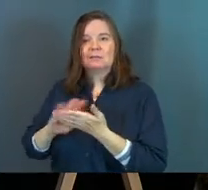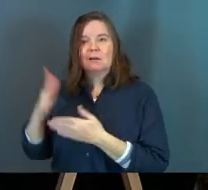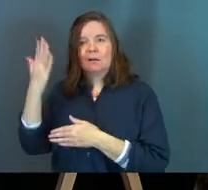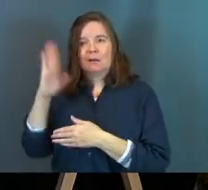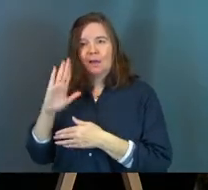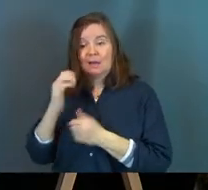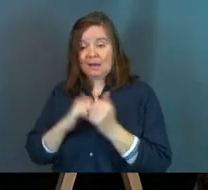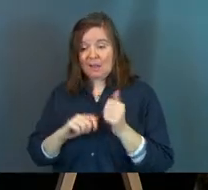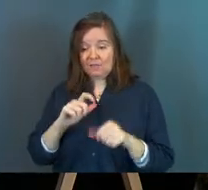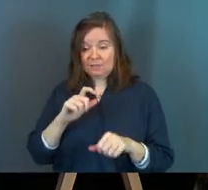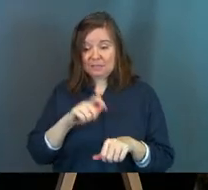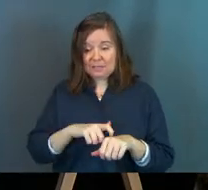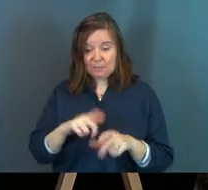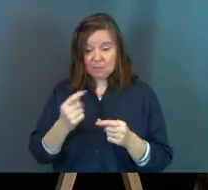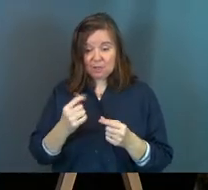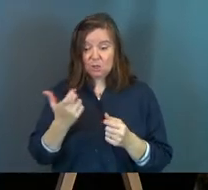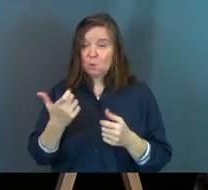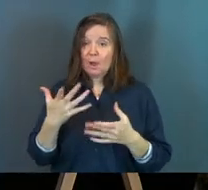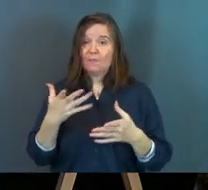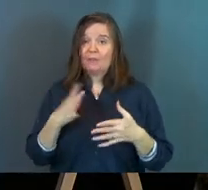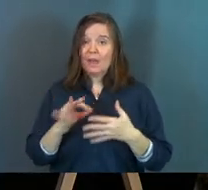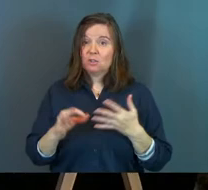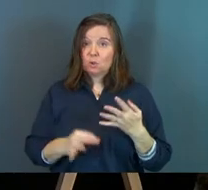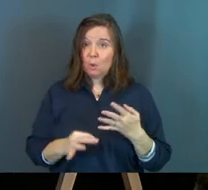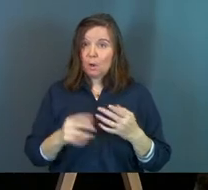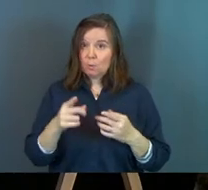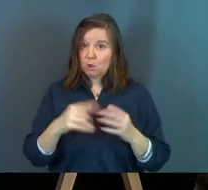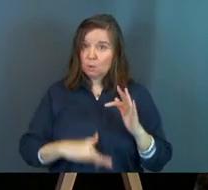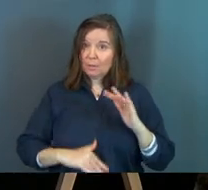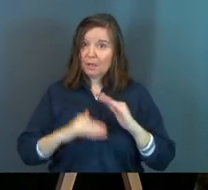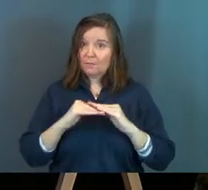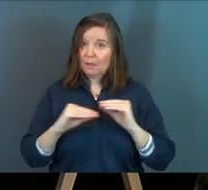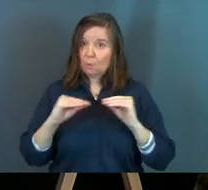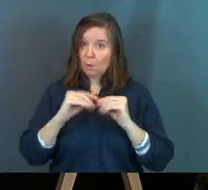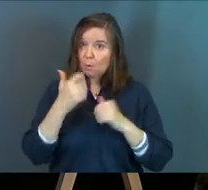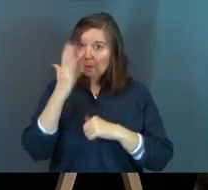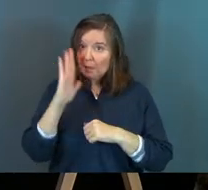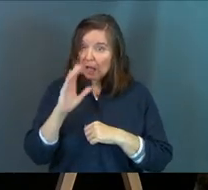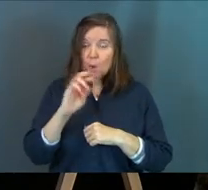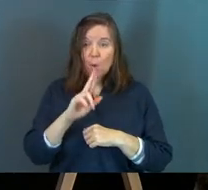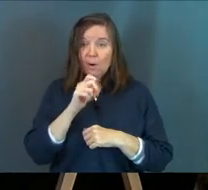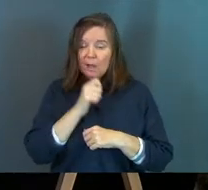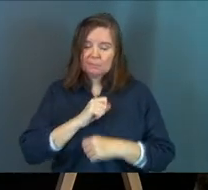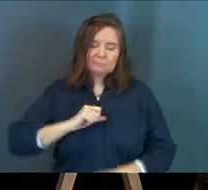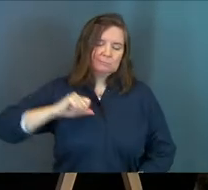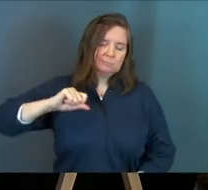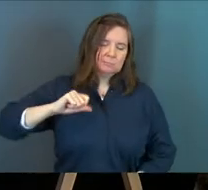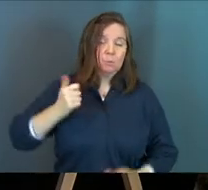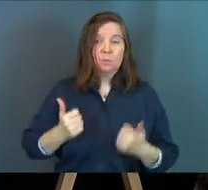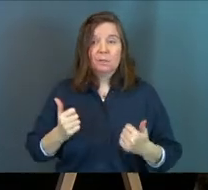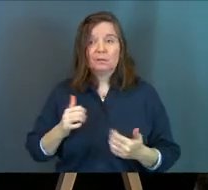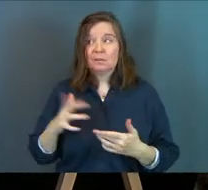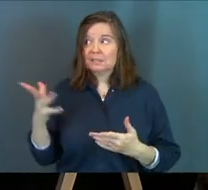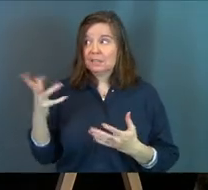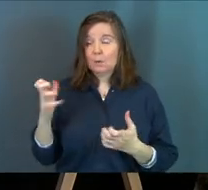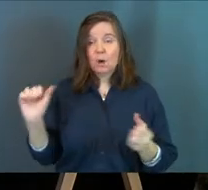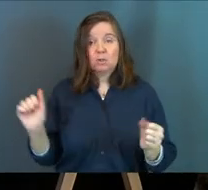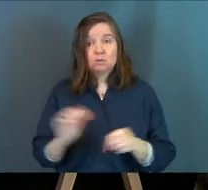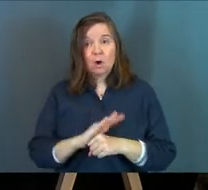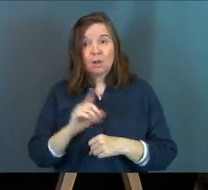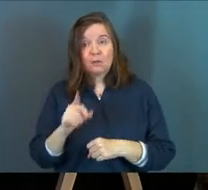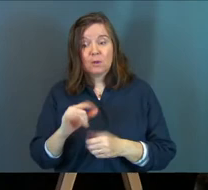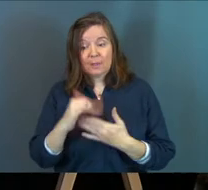to be filled with more of God or not. And he wants all of you. And that's why it's a life. It's